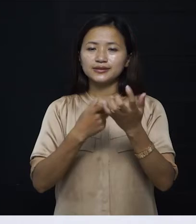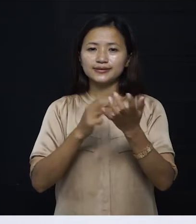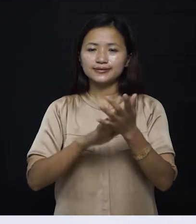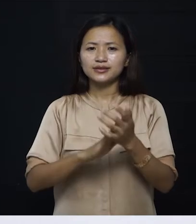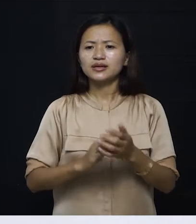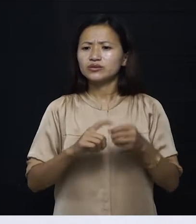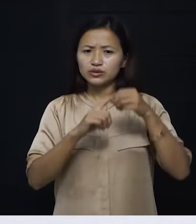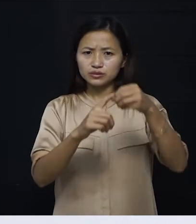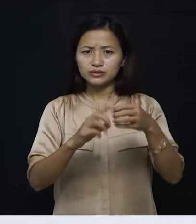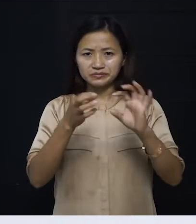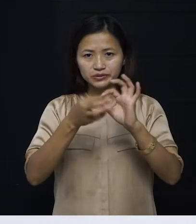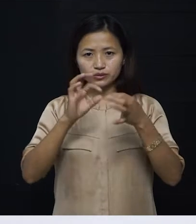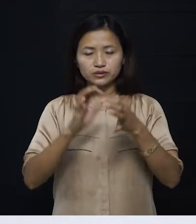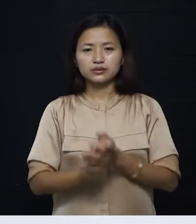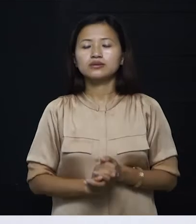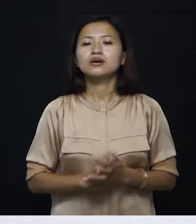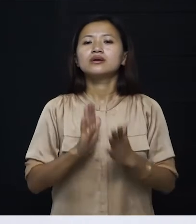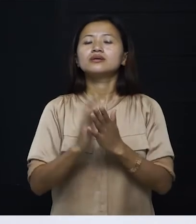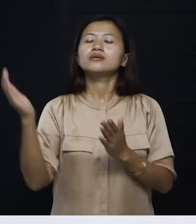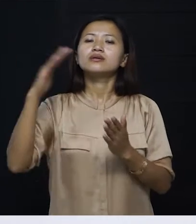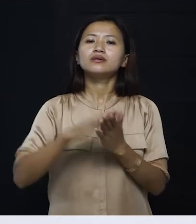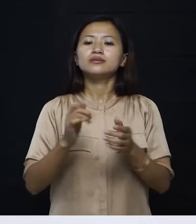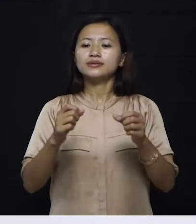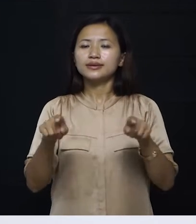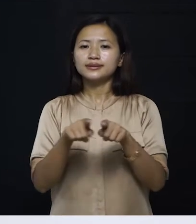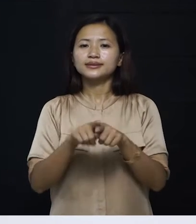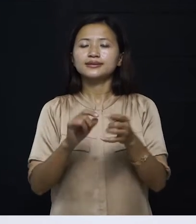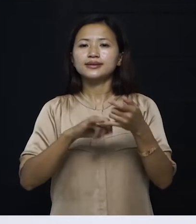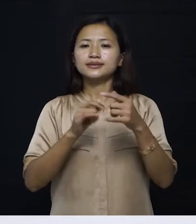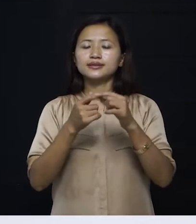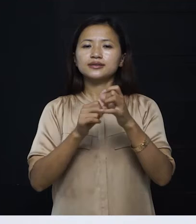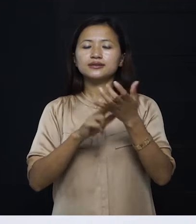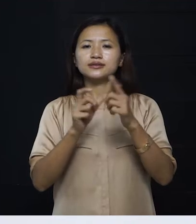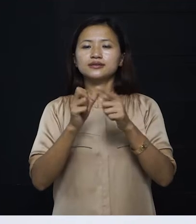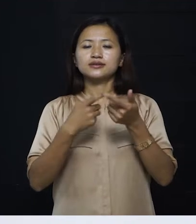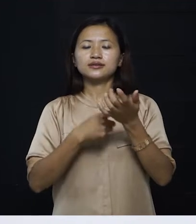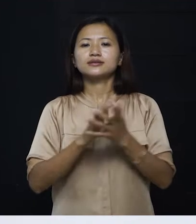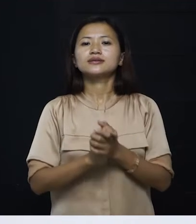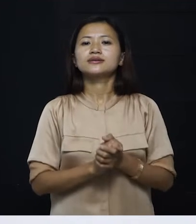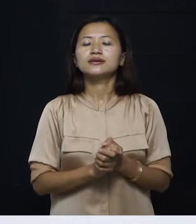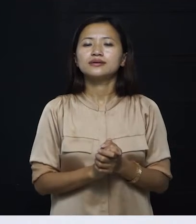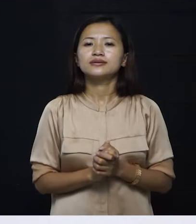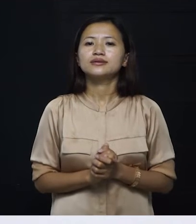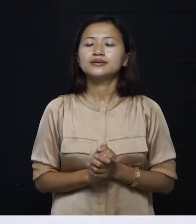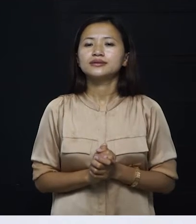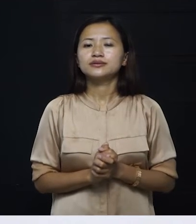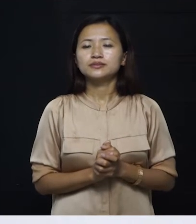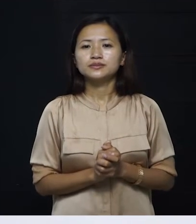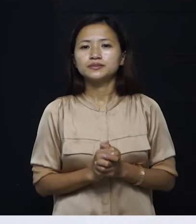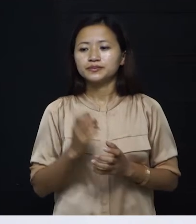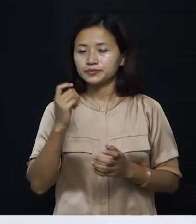be twisted, so be aware of that. So it can be called as standard money, or it can also be called as the